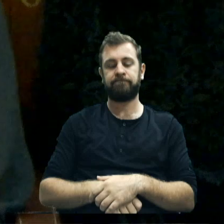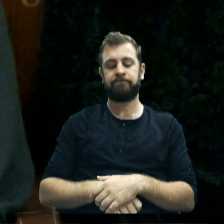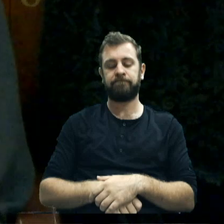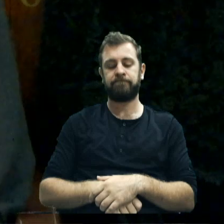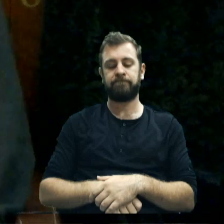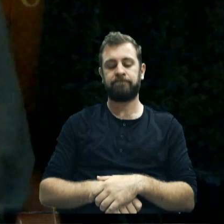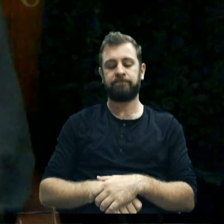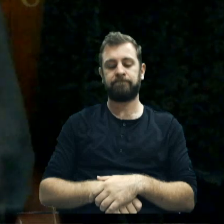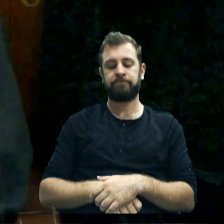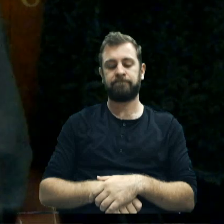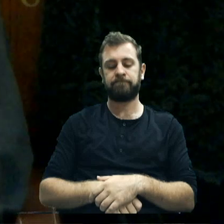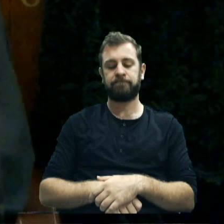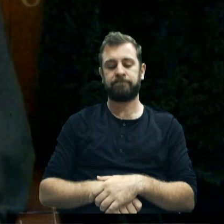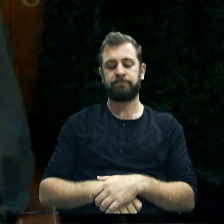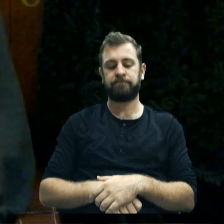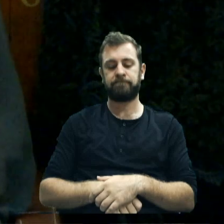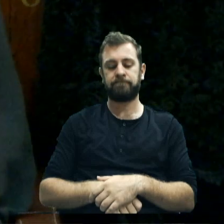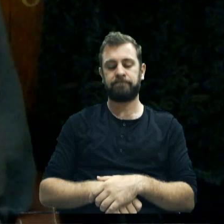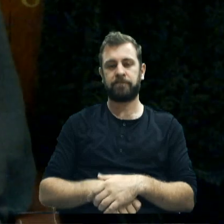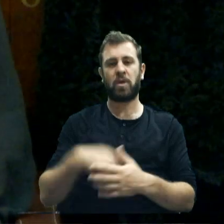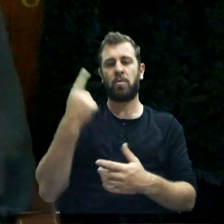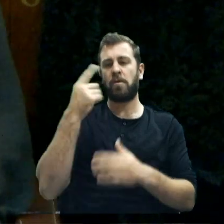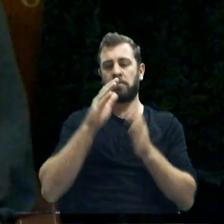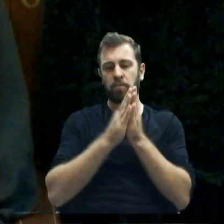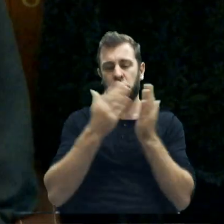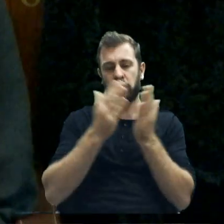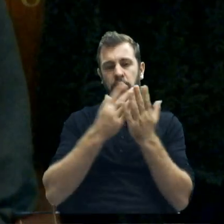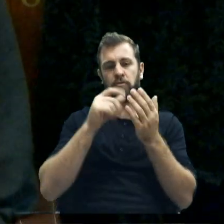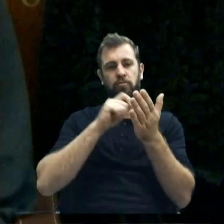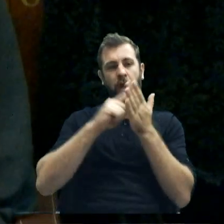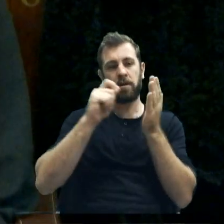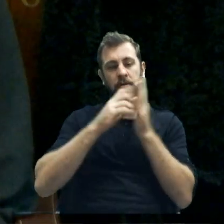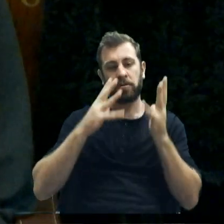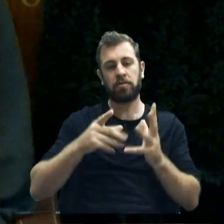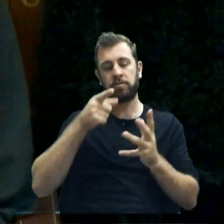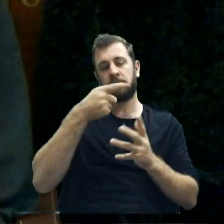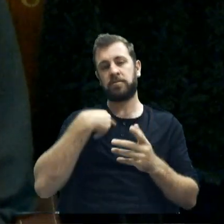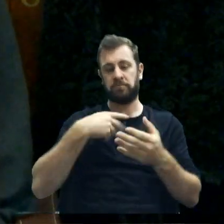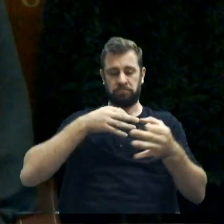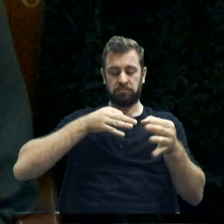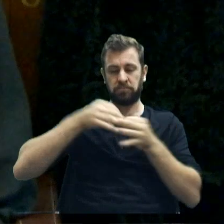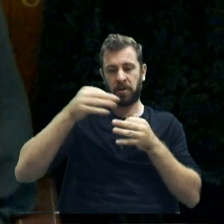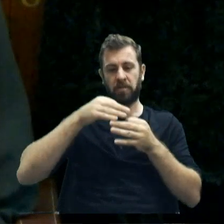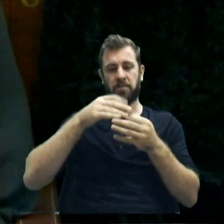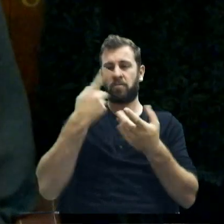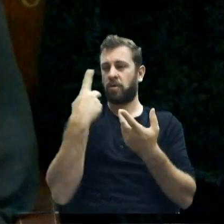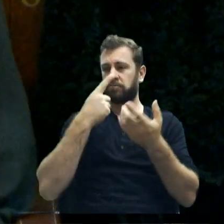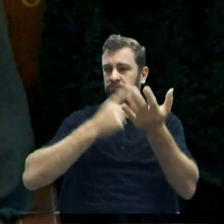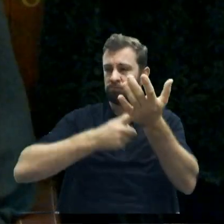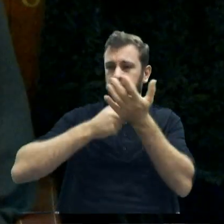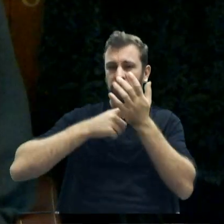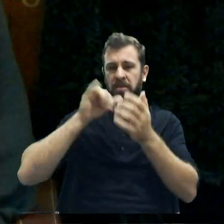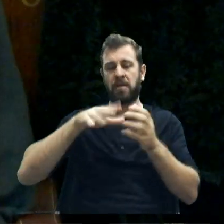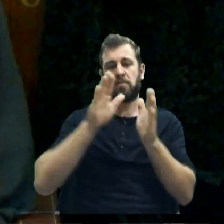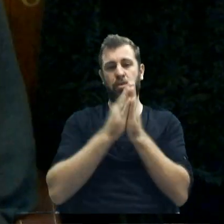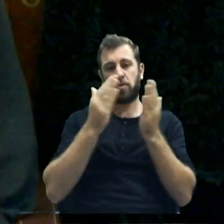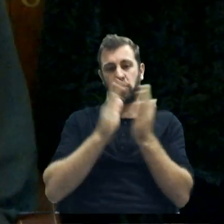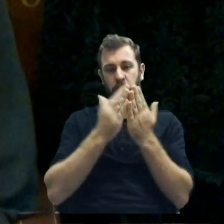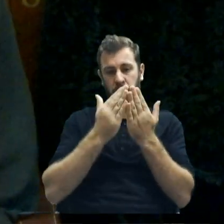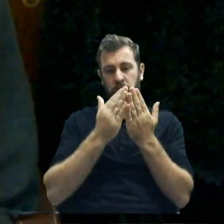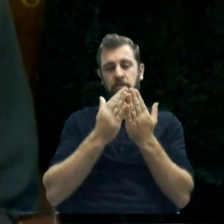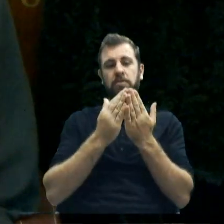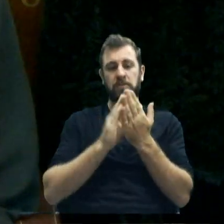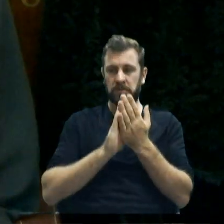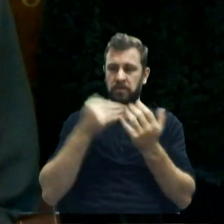in his book of Misbah al-Sharia, the very first discussion in that book is on ubudiyah, subservience